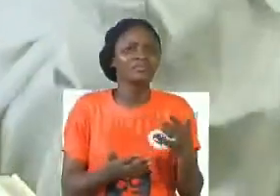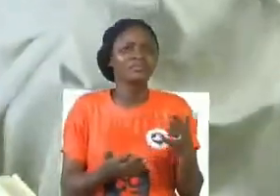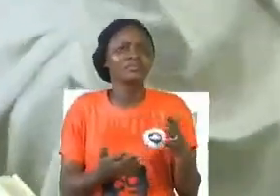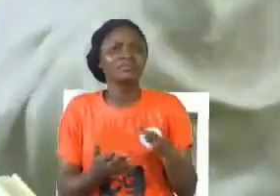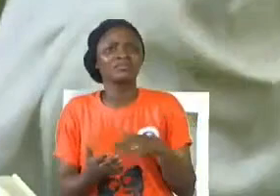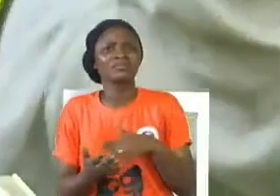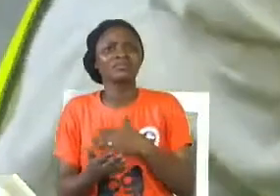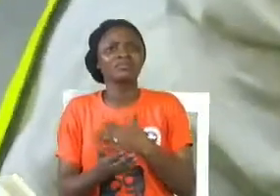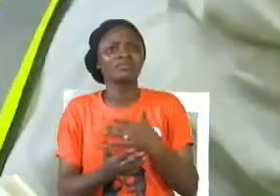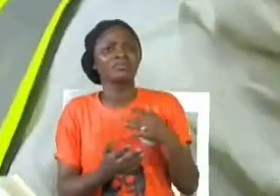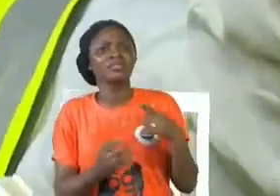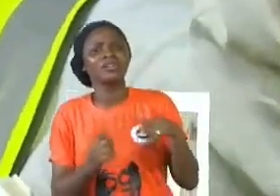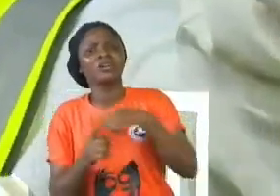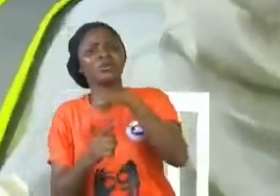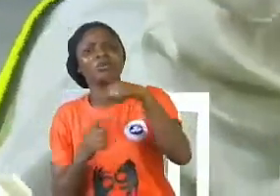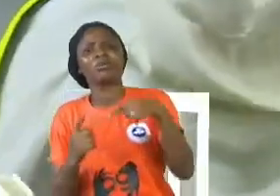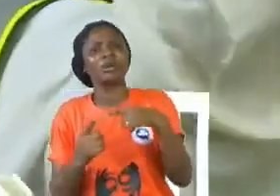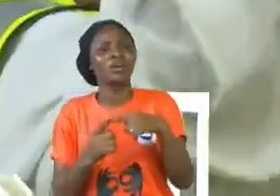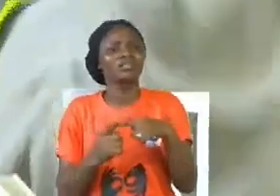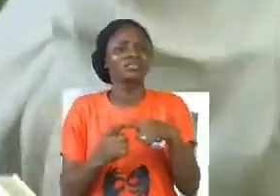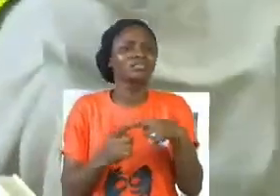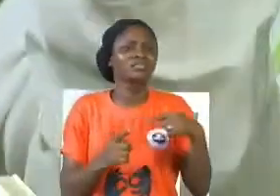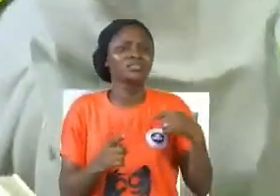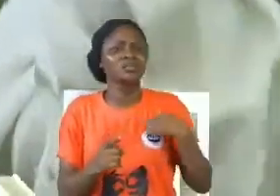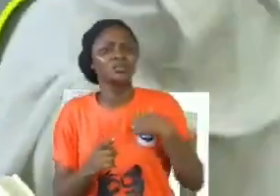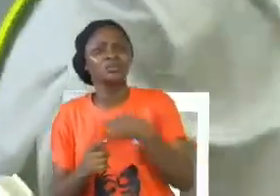when we all